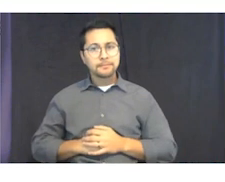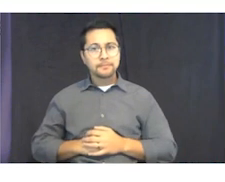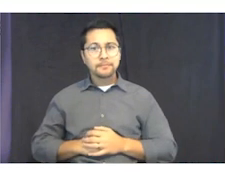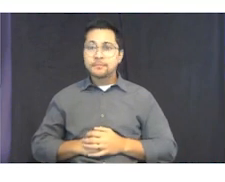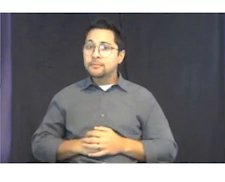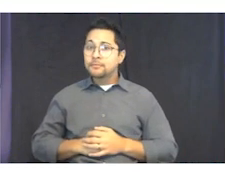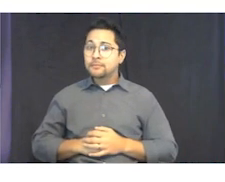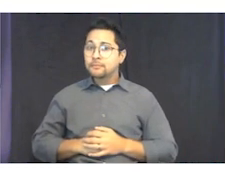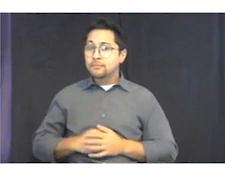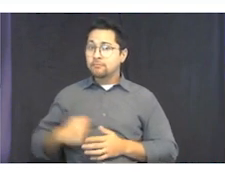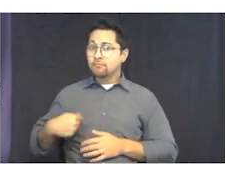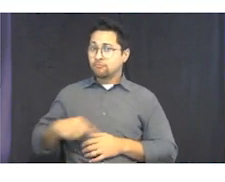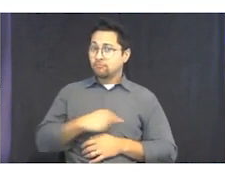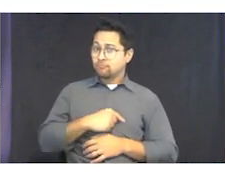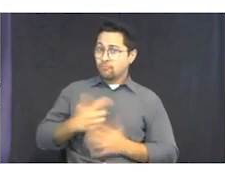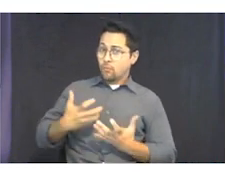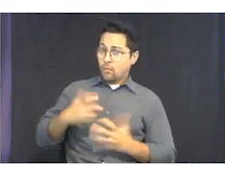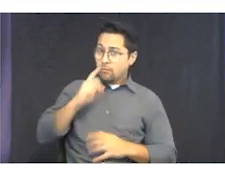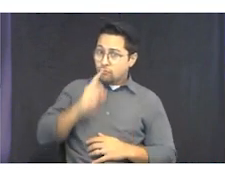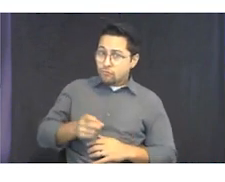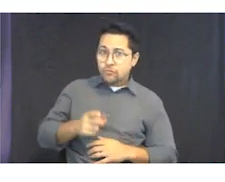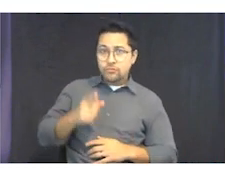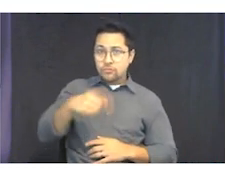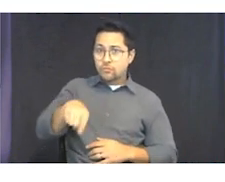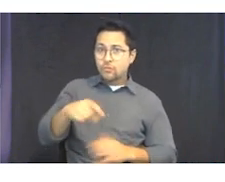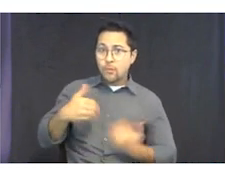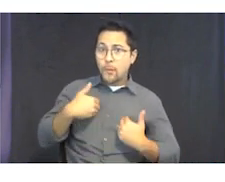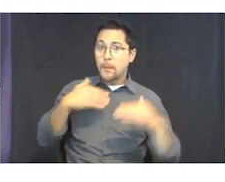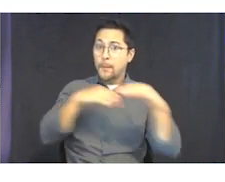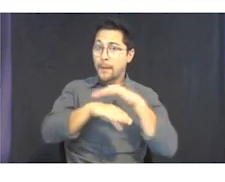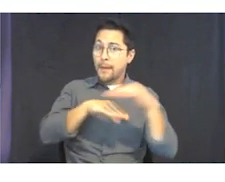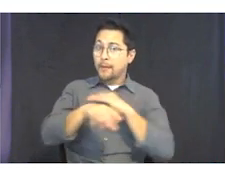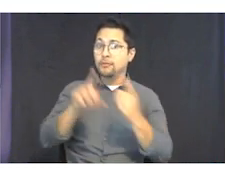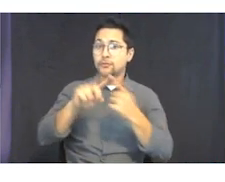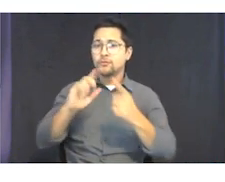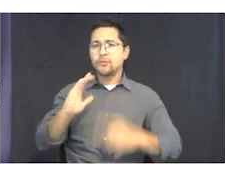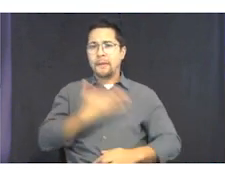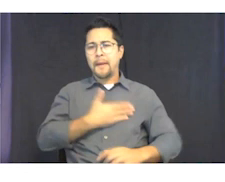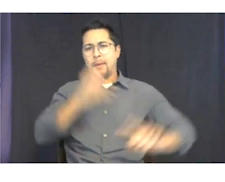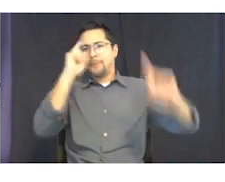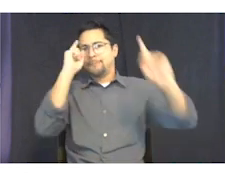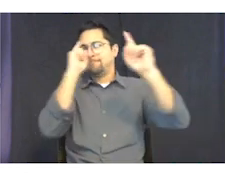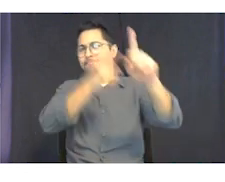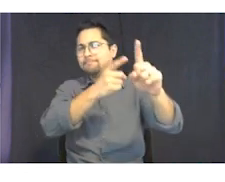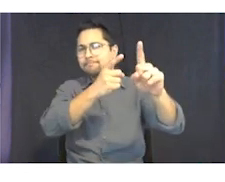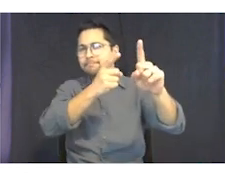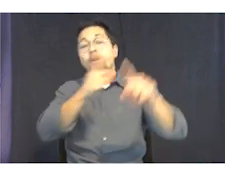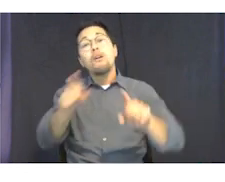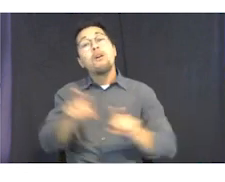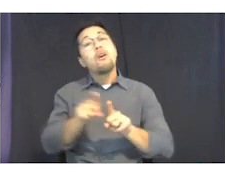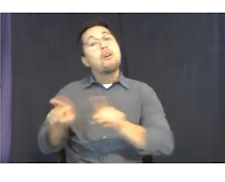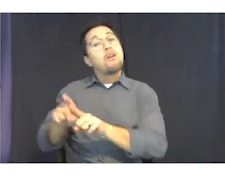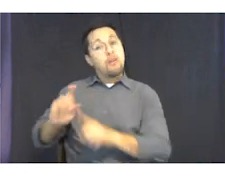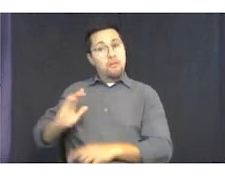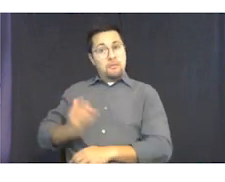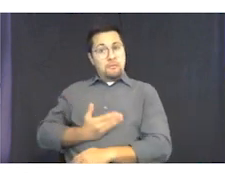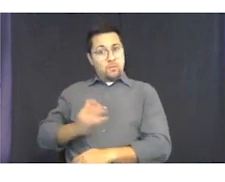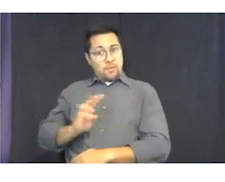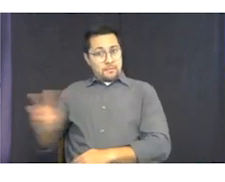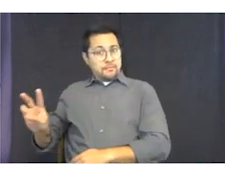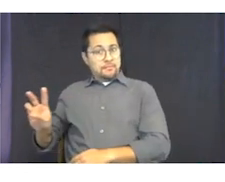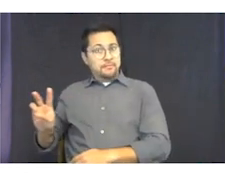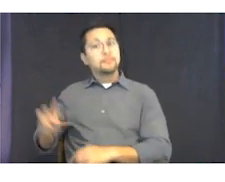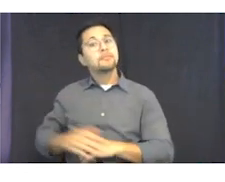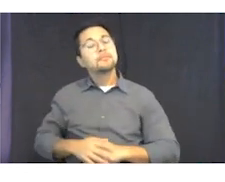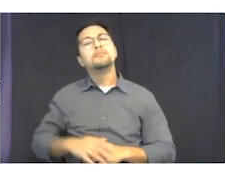We want to make sure that you have access to what our mission is, as well as our website.